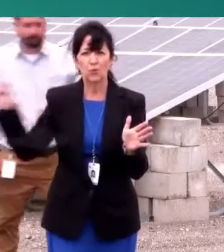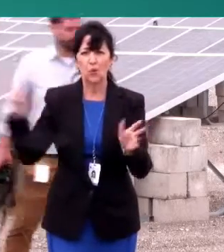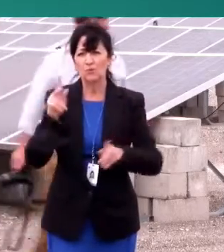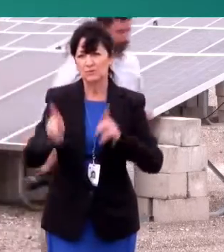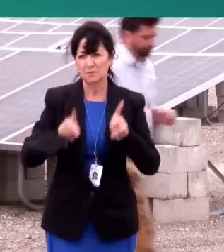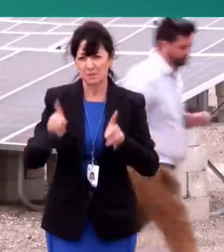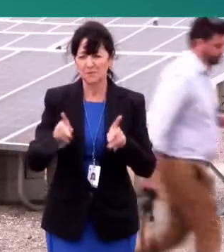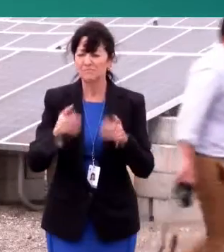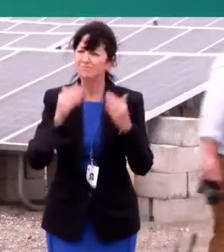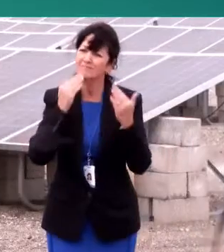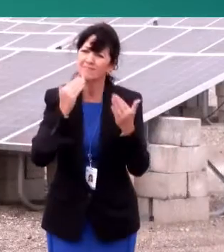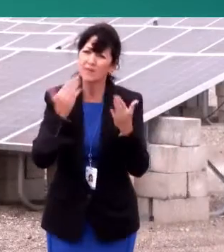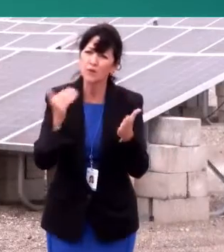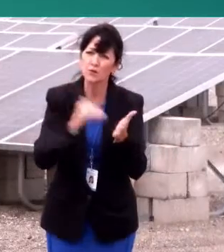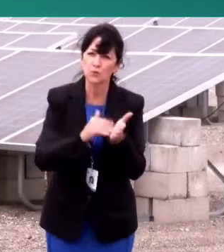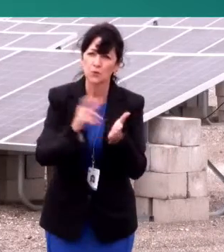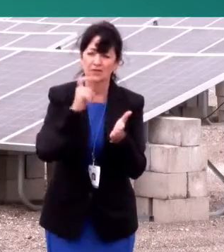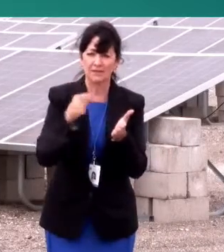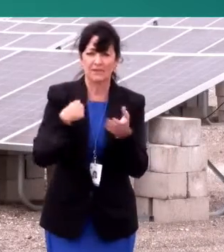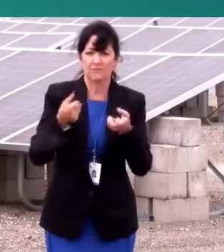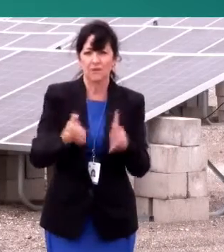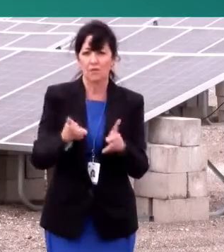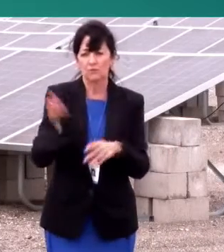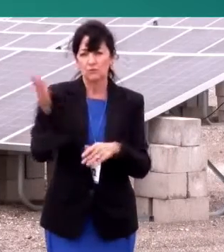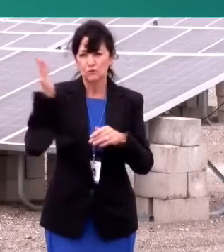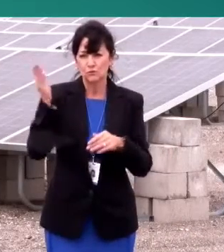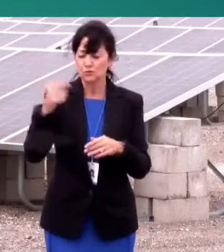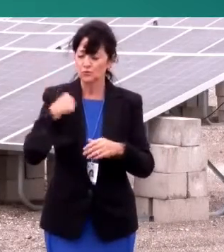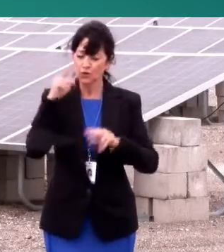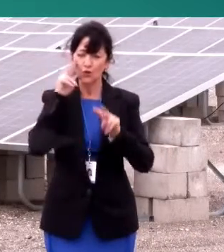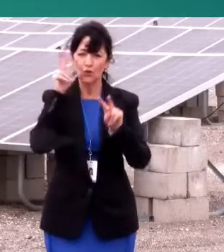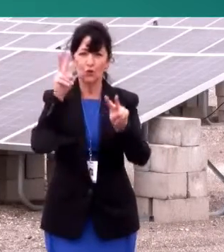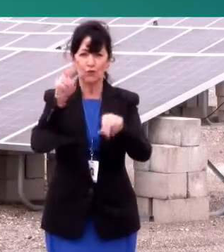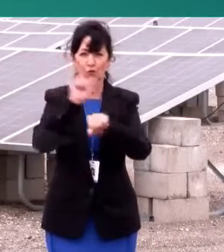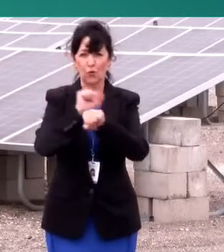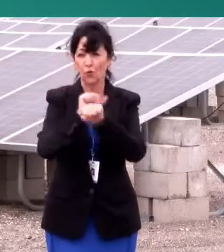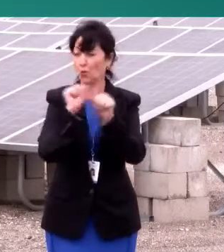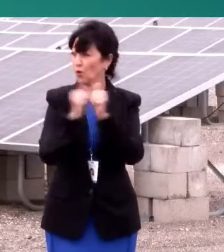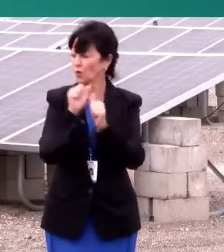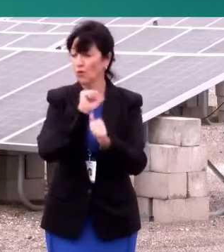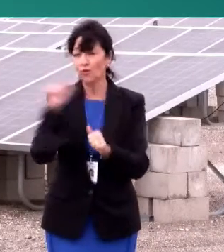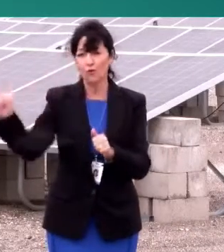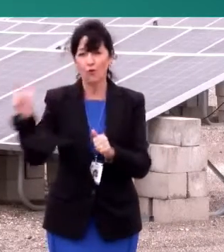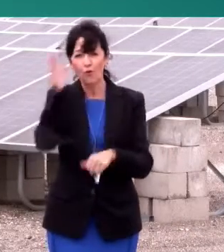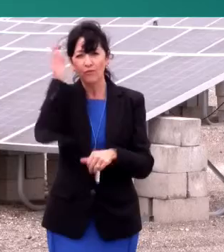Thanks again for the time, and I'm looking forward to continuing to work with all you in the future. Thanks.